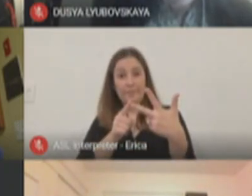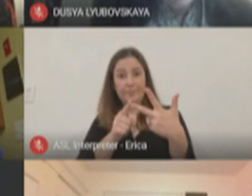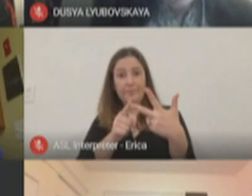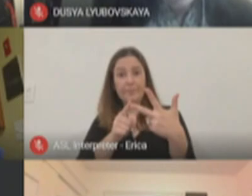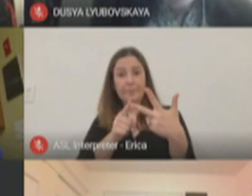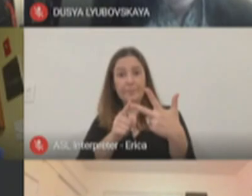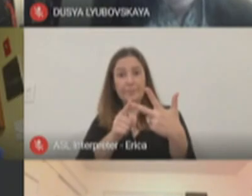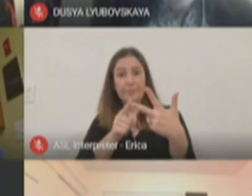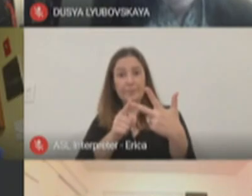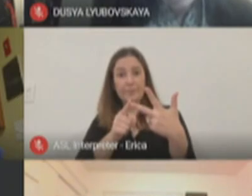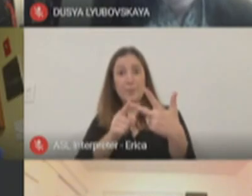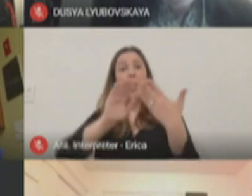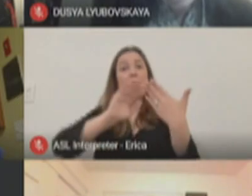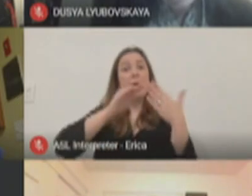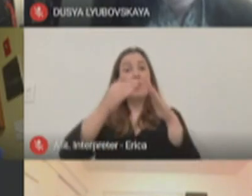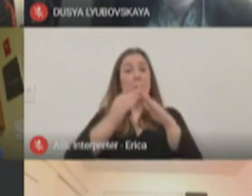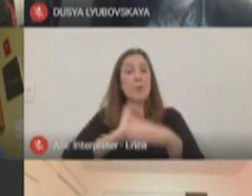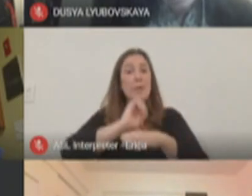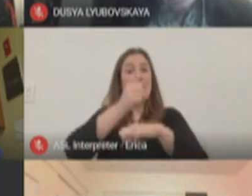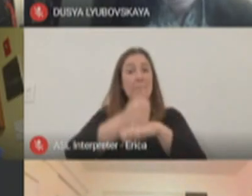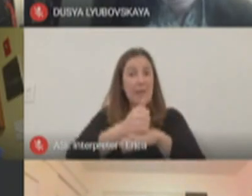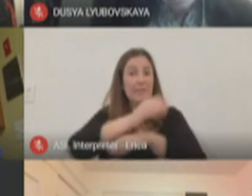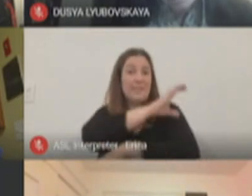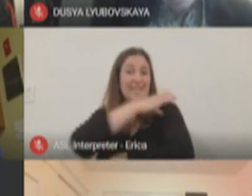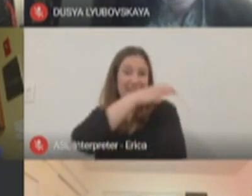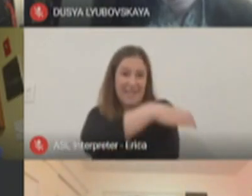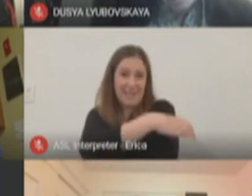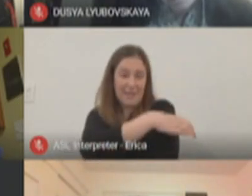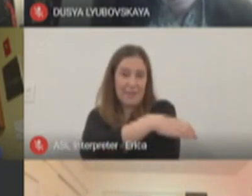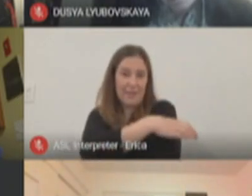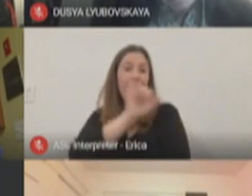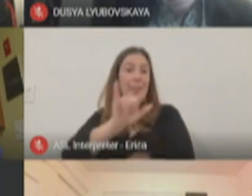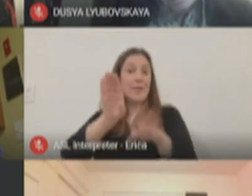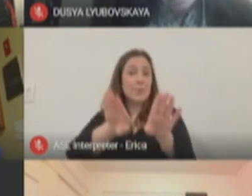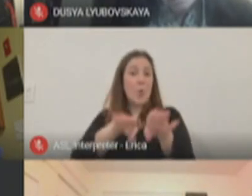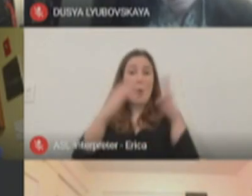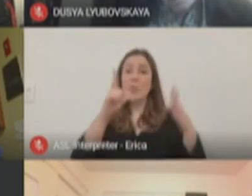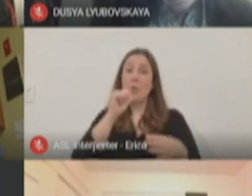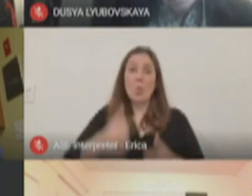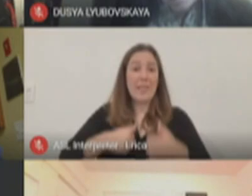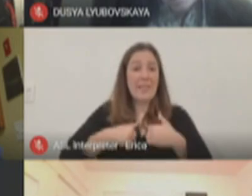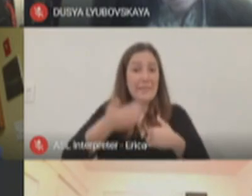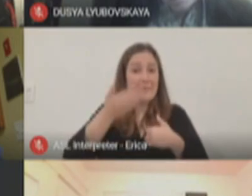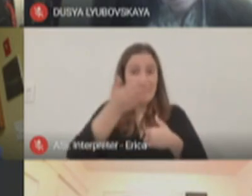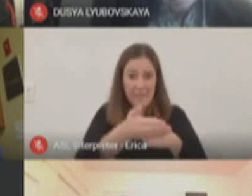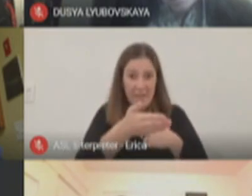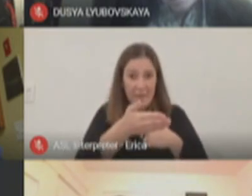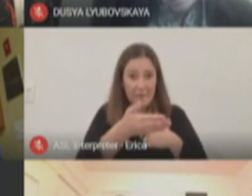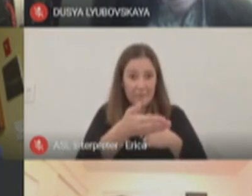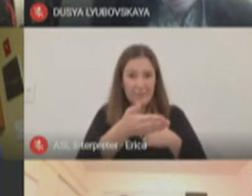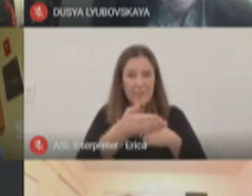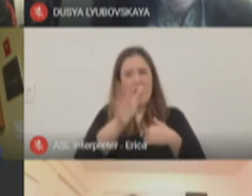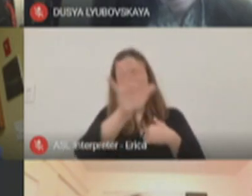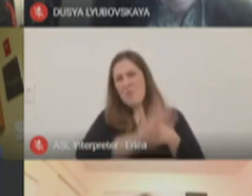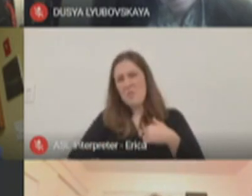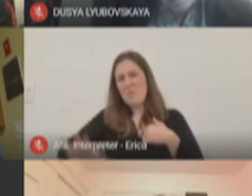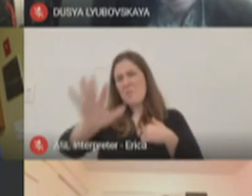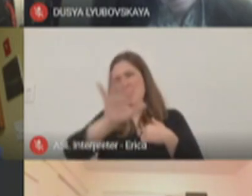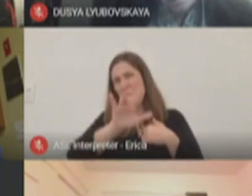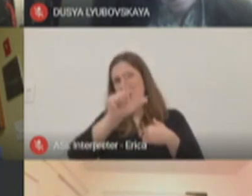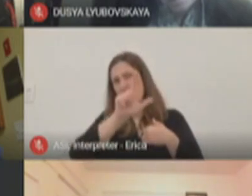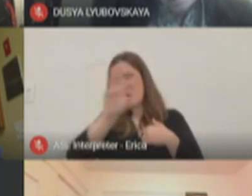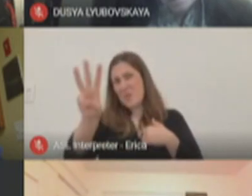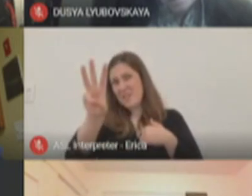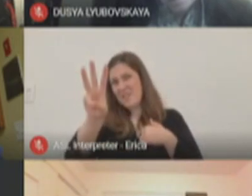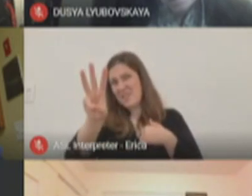the third are community-based clinics. These are clinics open to all residents in the city. There's about 26 clinics across